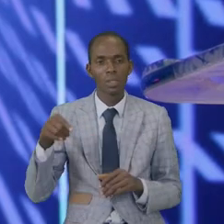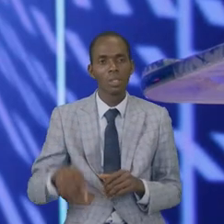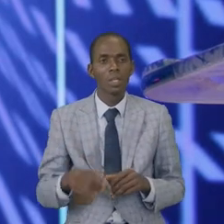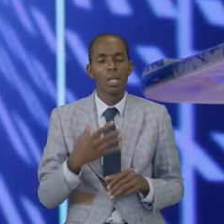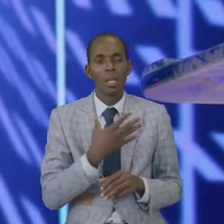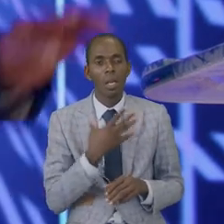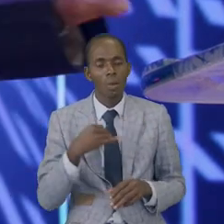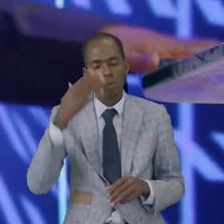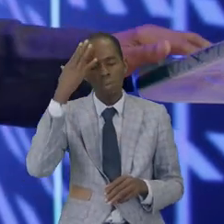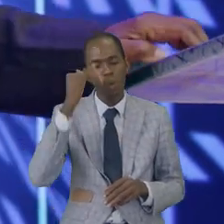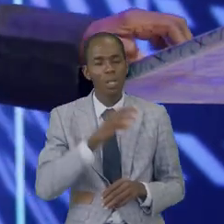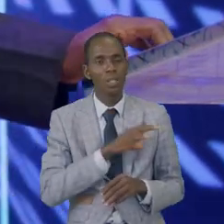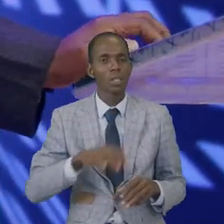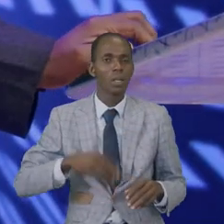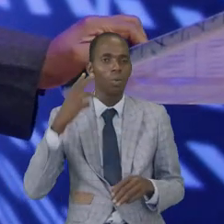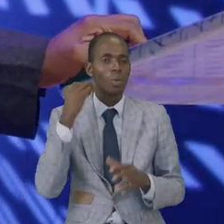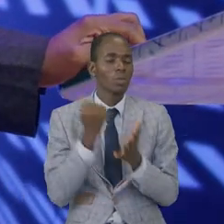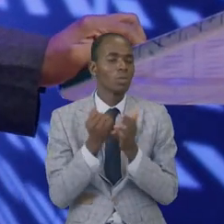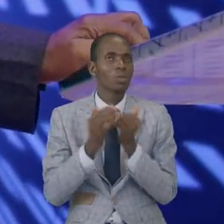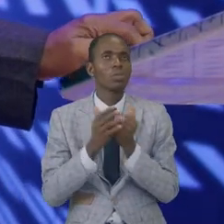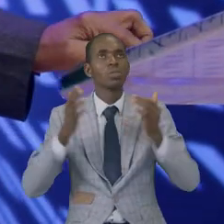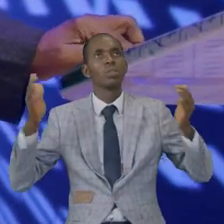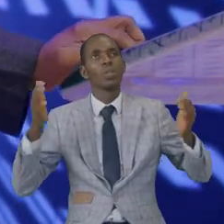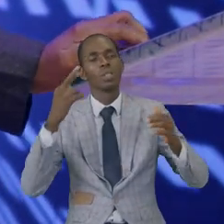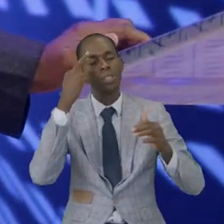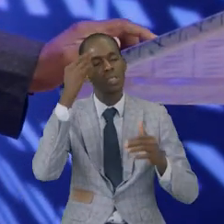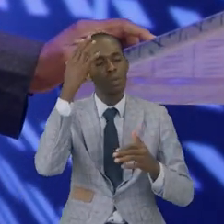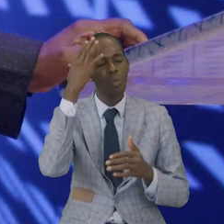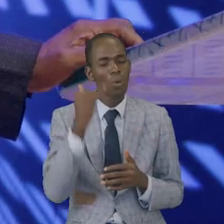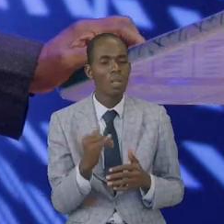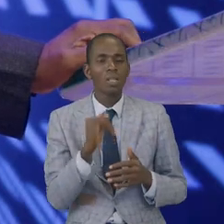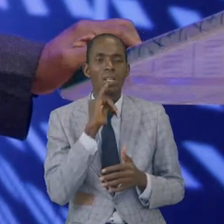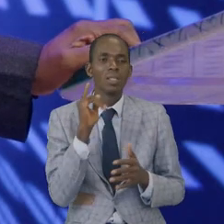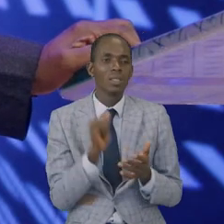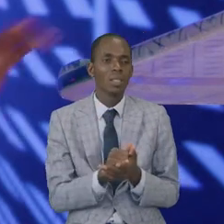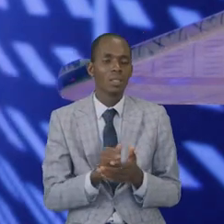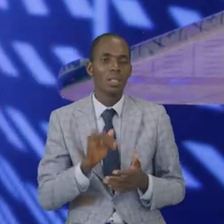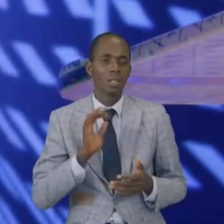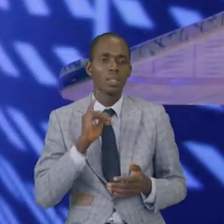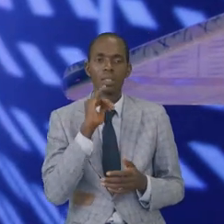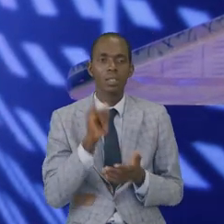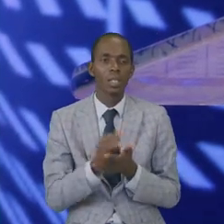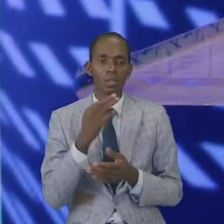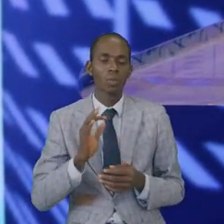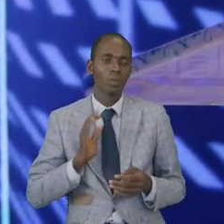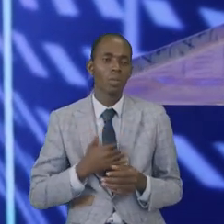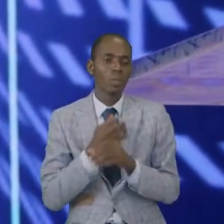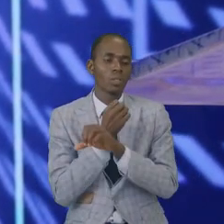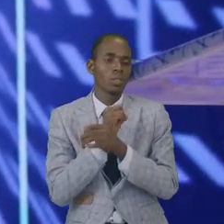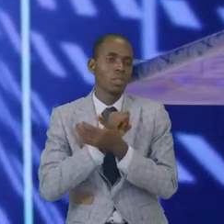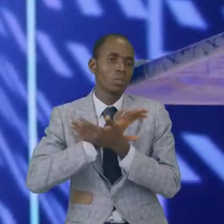was crucified on the cross, one of the major reasons is our sanctification. Of course, for